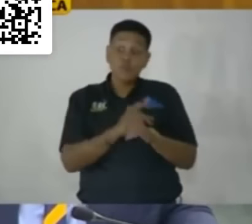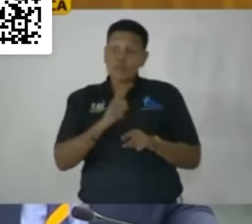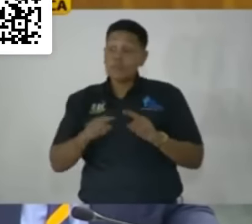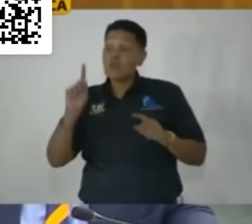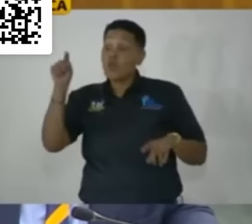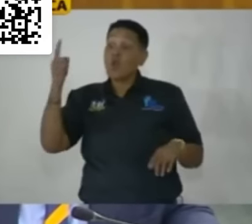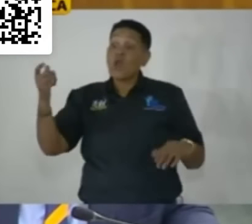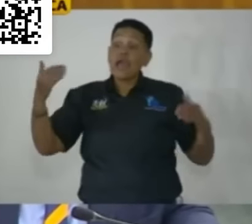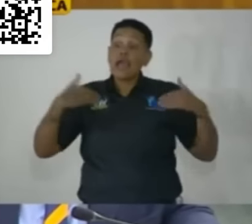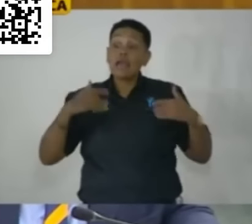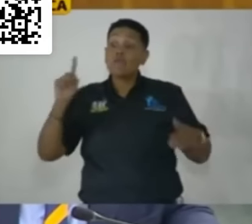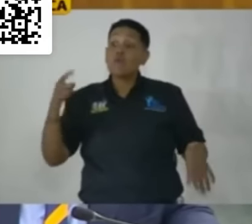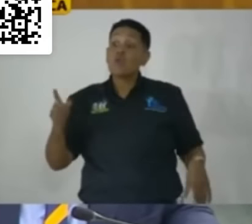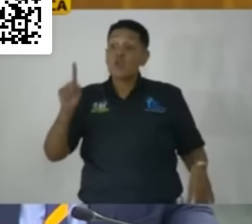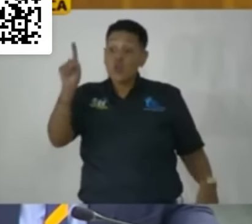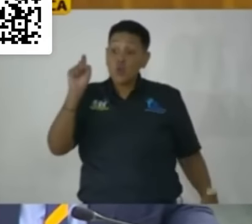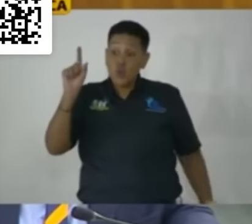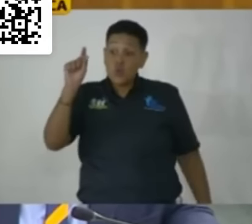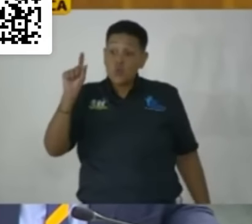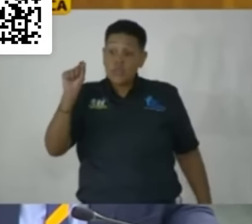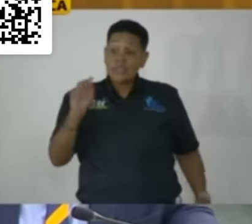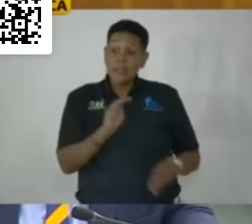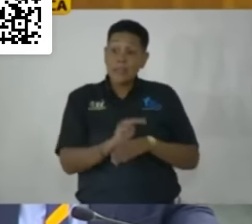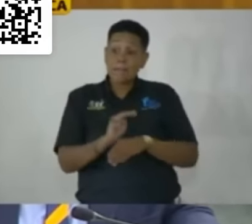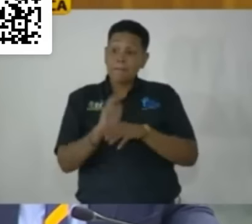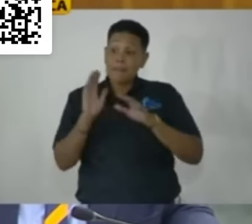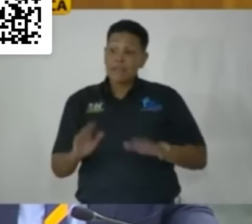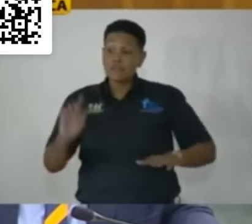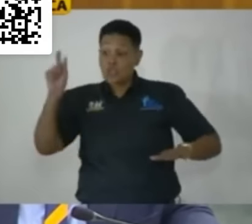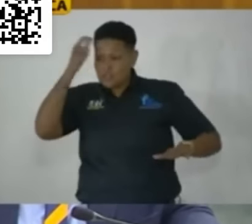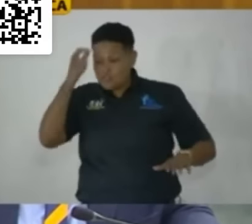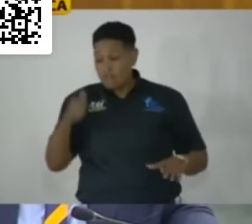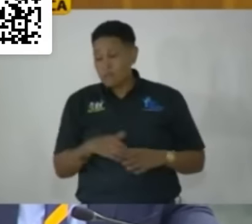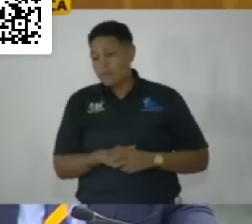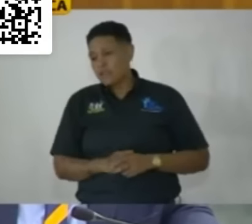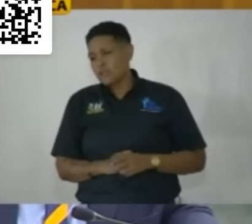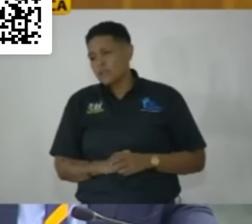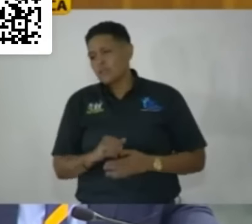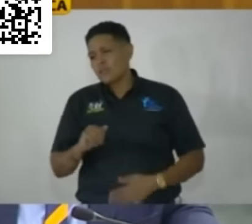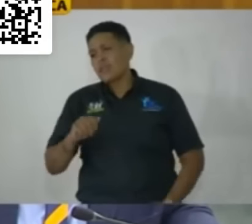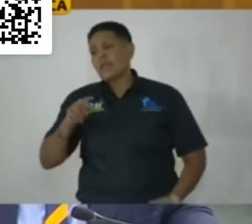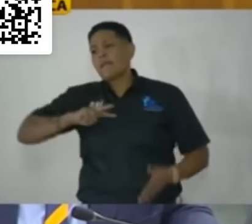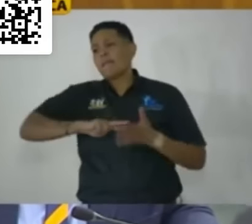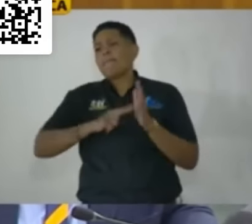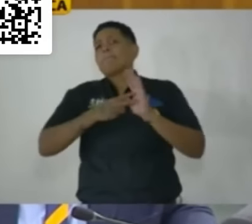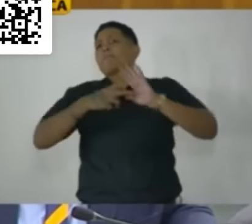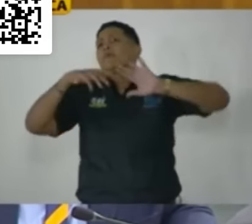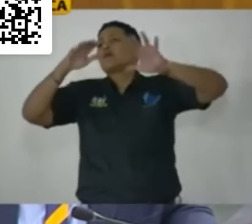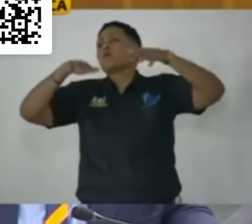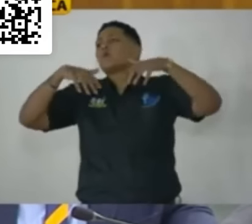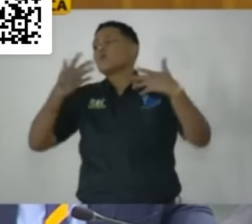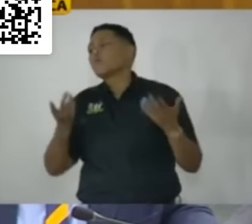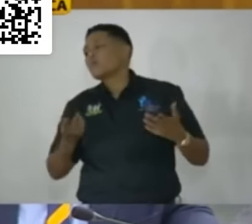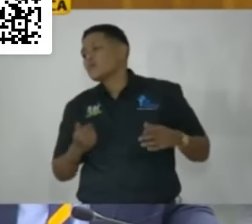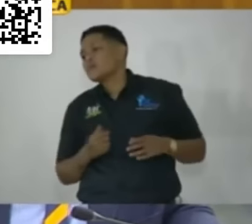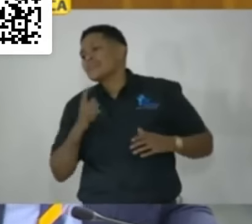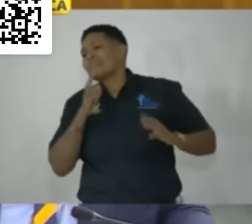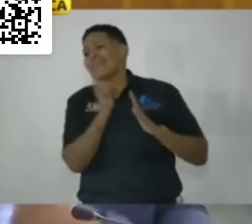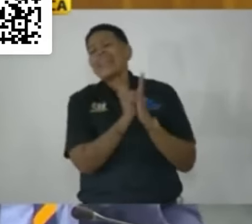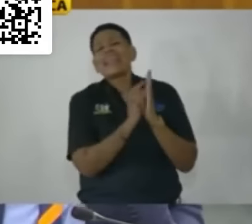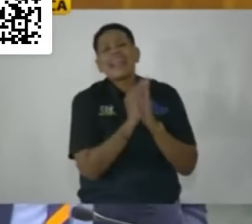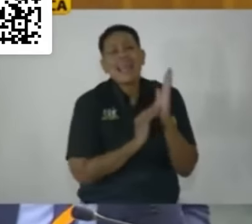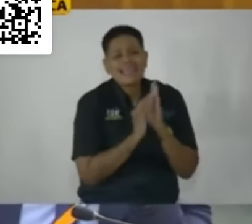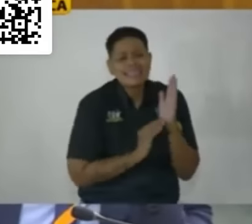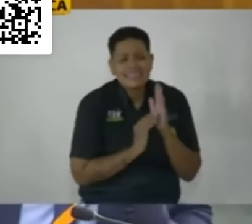have about 120 ministers of government. Therefore, the legislature is